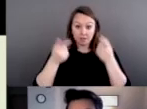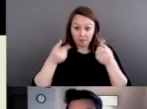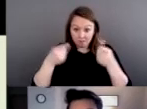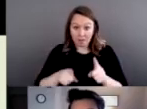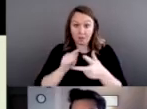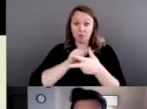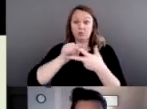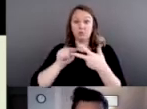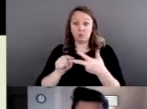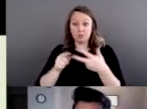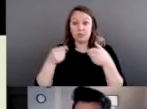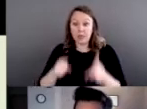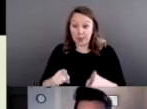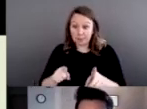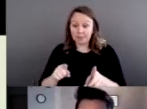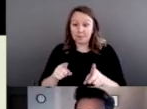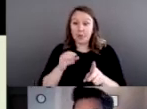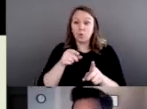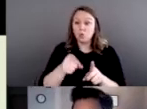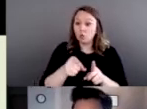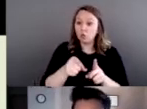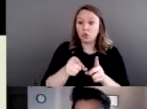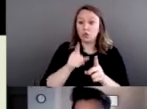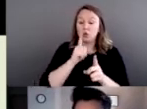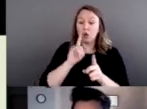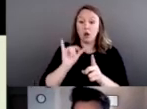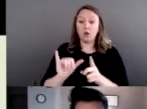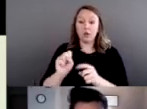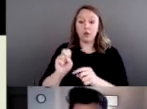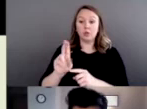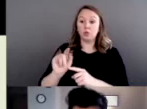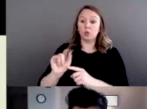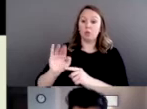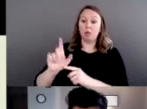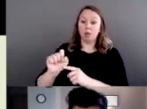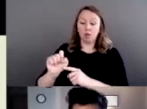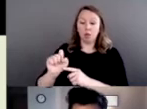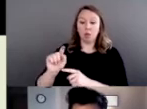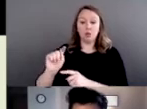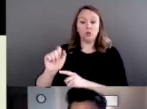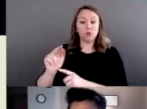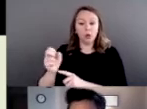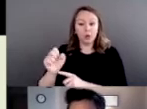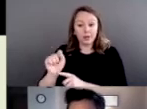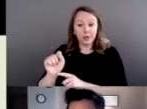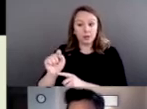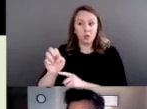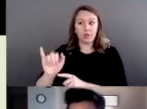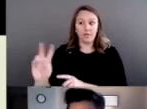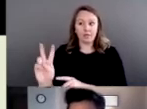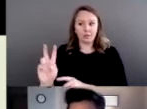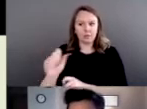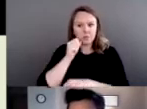together and you happen to be that suitable target or that victim, you know, just don't blame yourself that